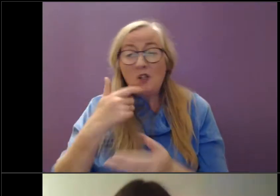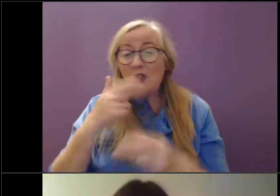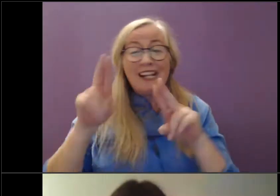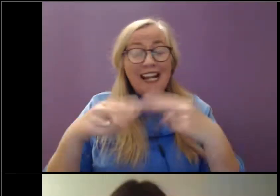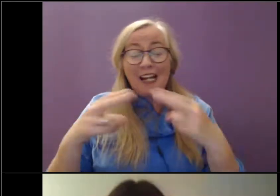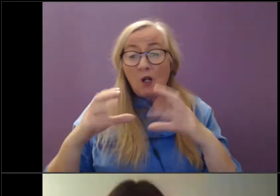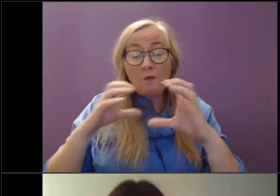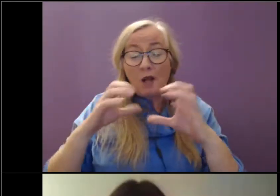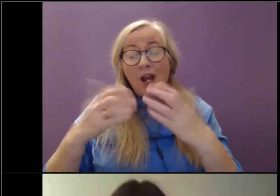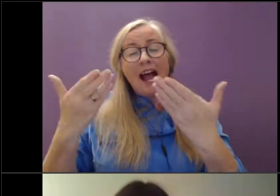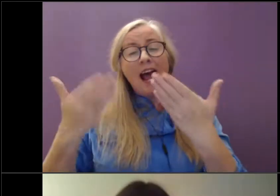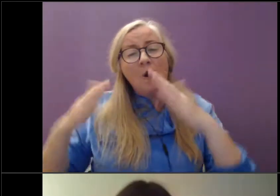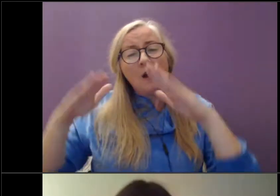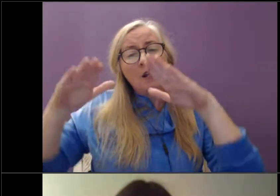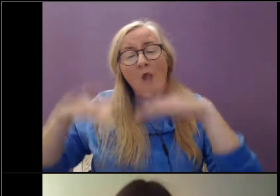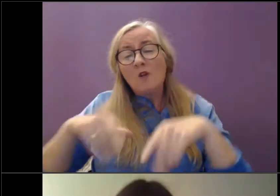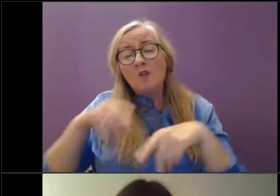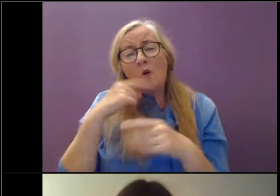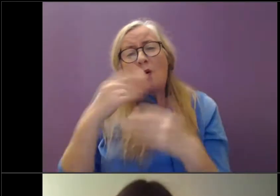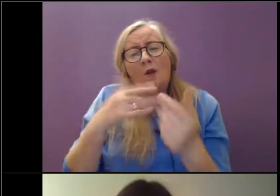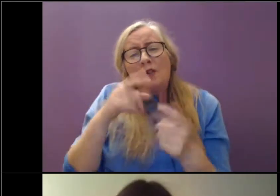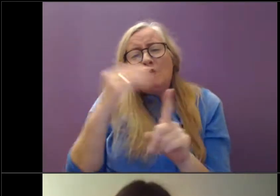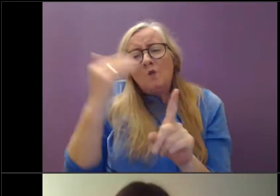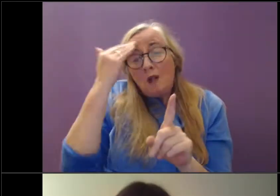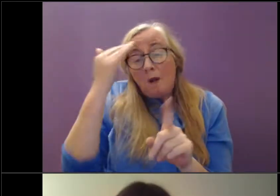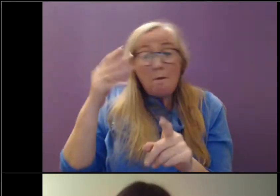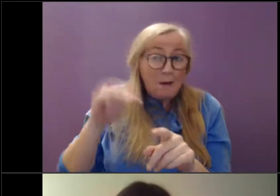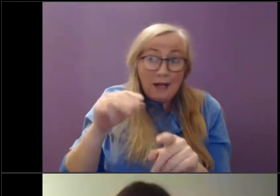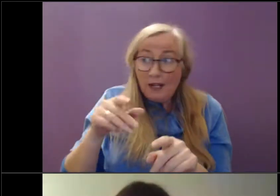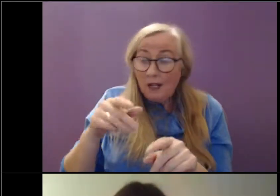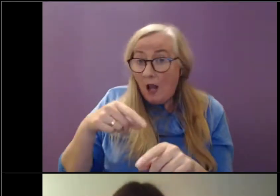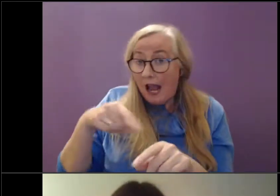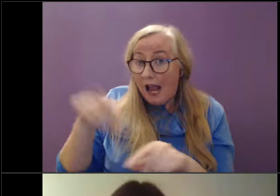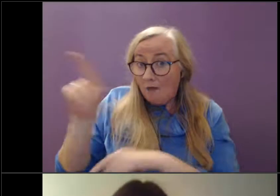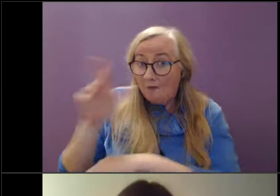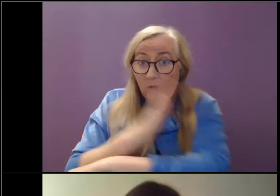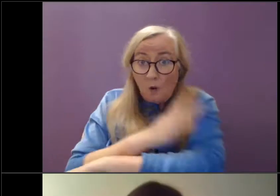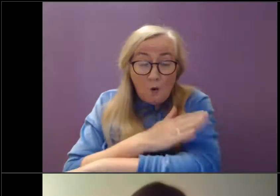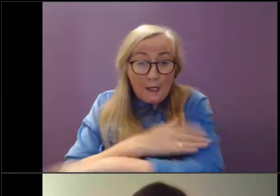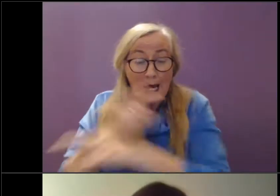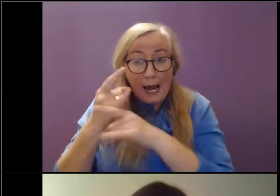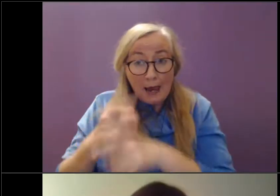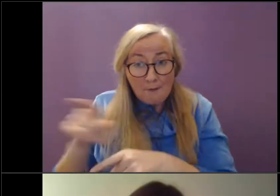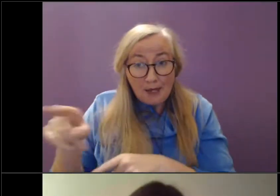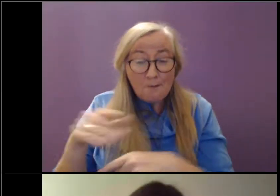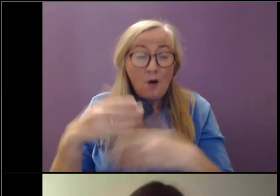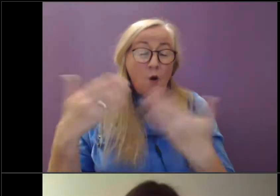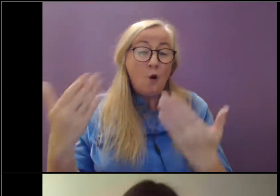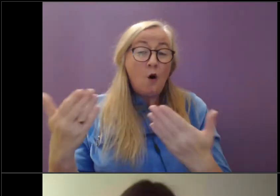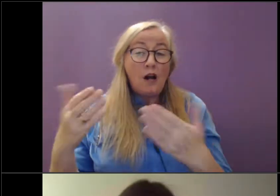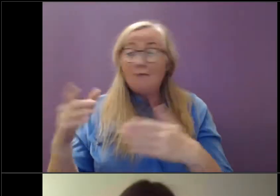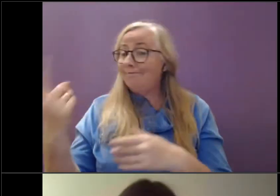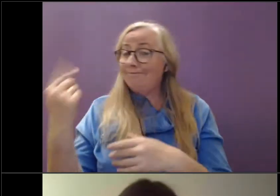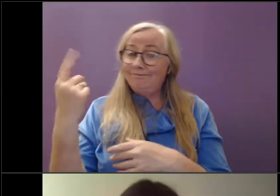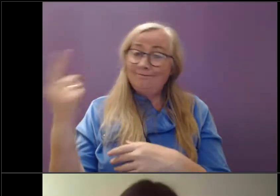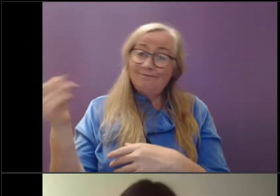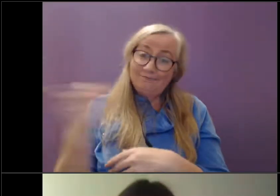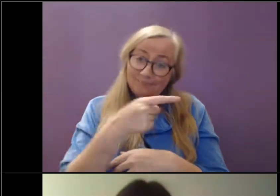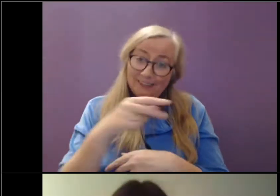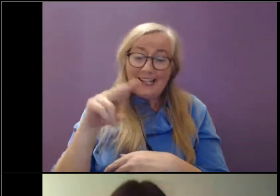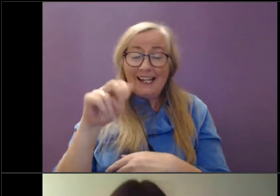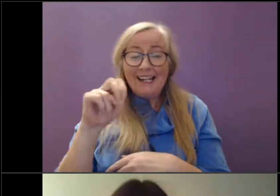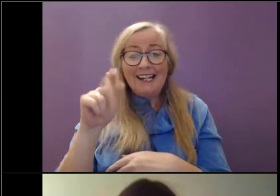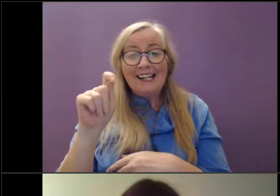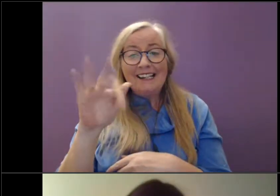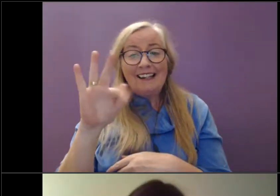bring them down. What do you know calms them? So if going for a walk helps them, or if watching Netflix, or supporting them, I don't know, some people